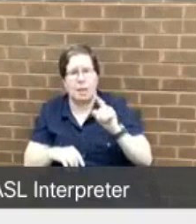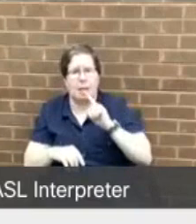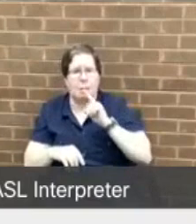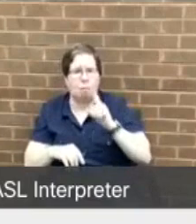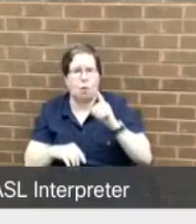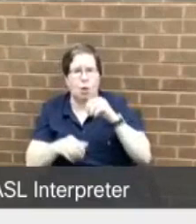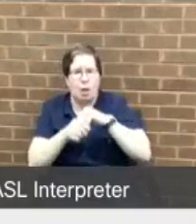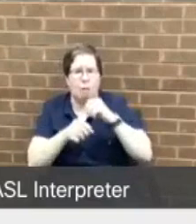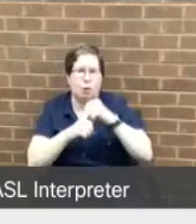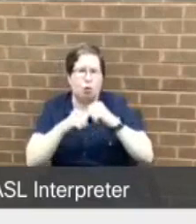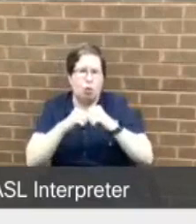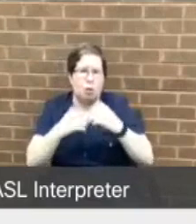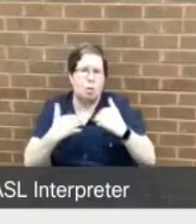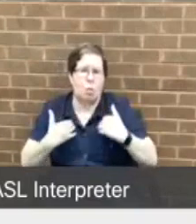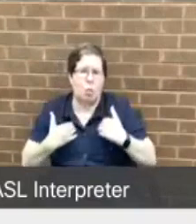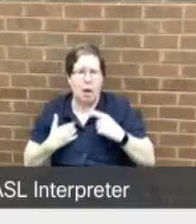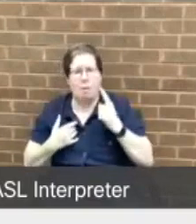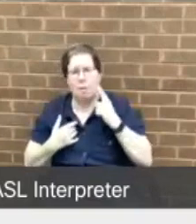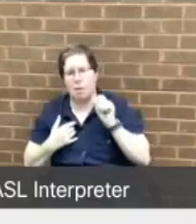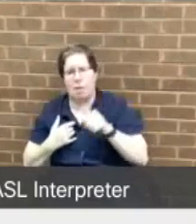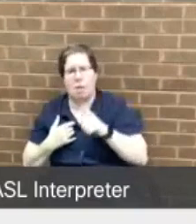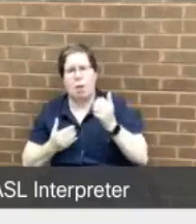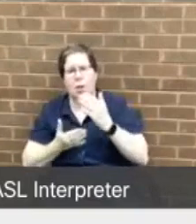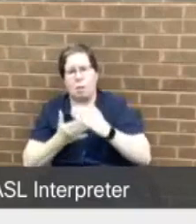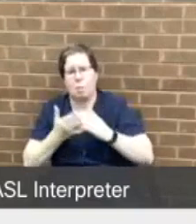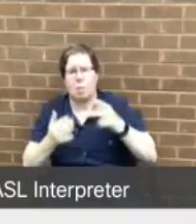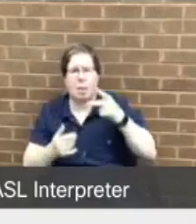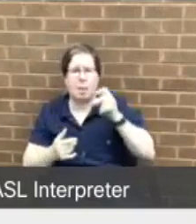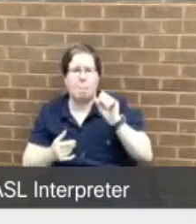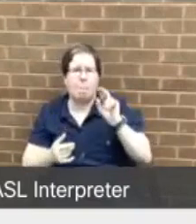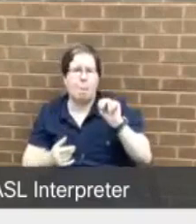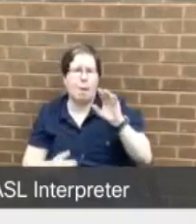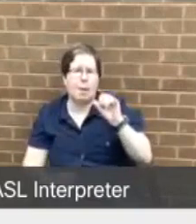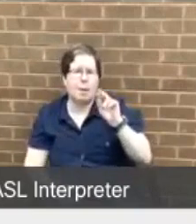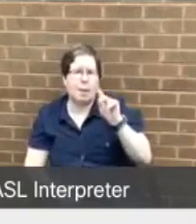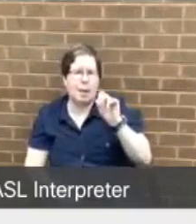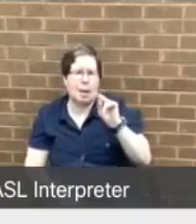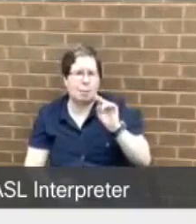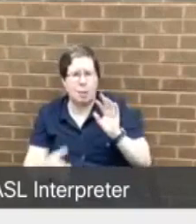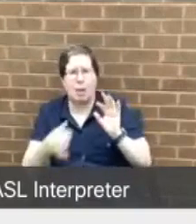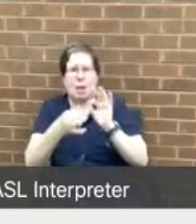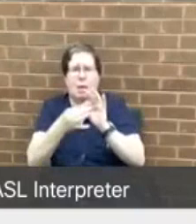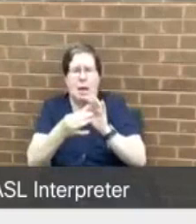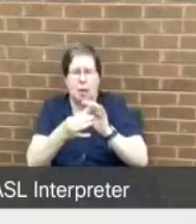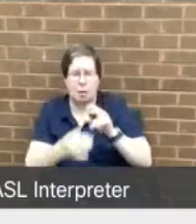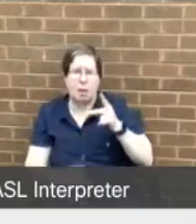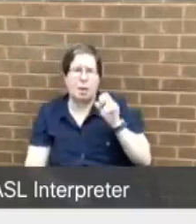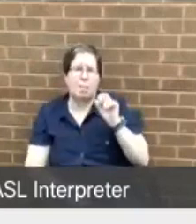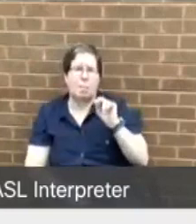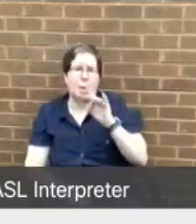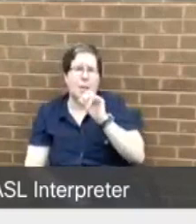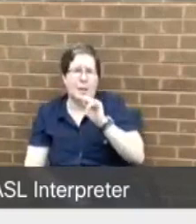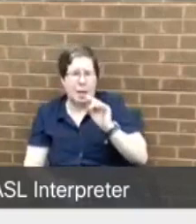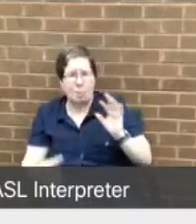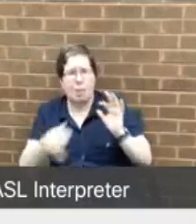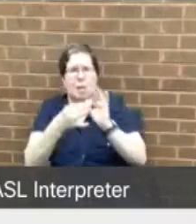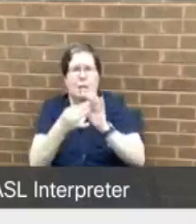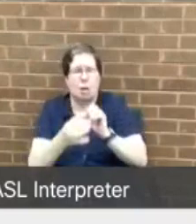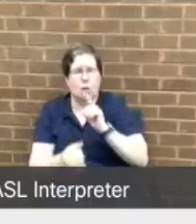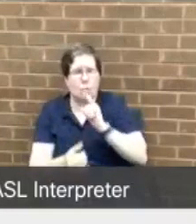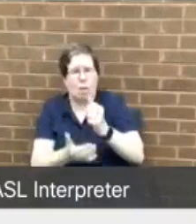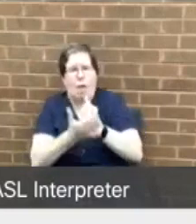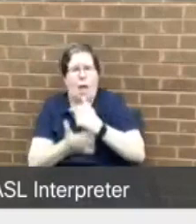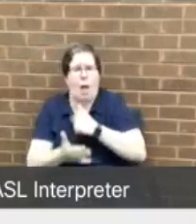have. The other one that I think is really important is the Penn Camden Connector. And so, you know, the Penn Camden Connector is going to allow us to